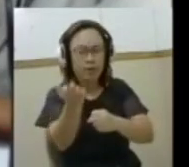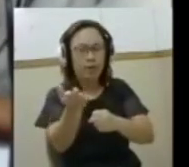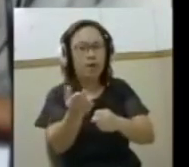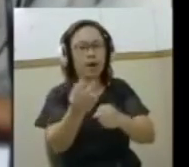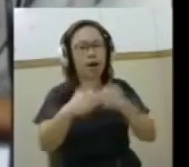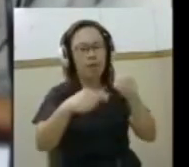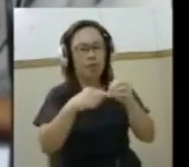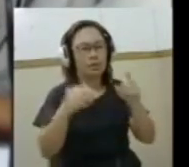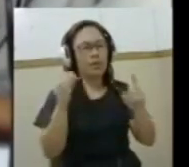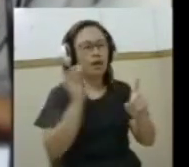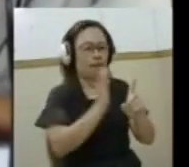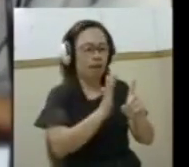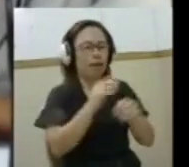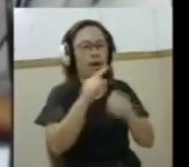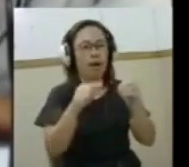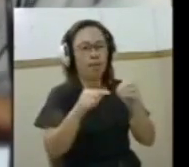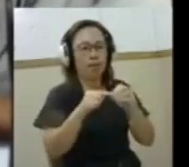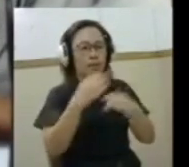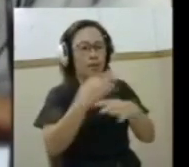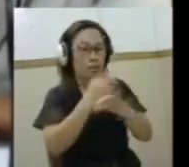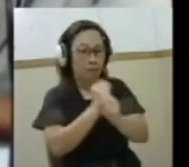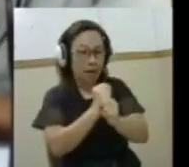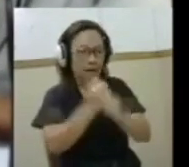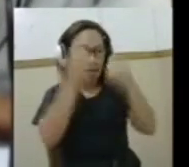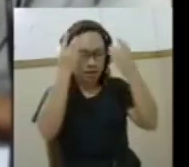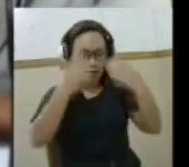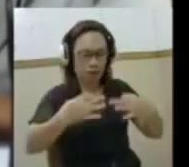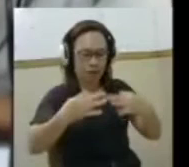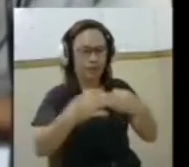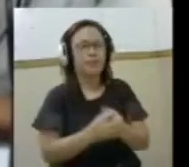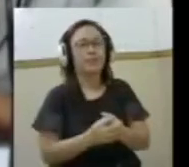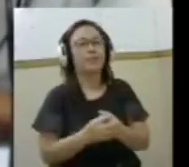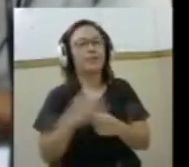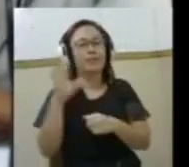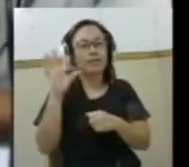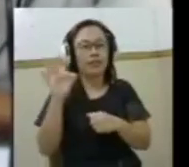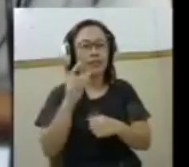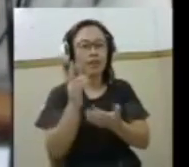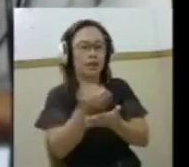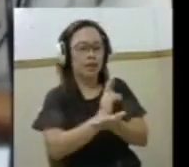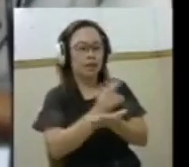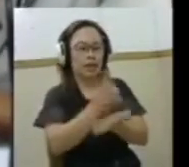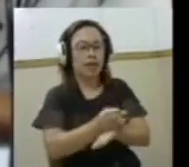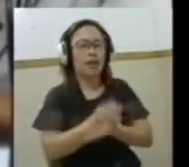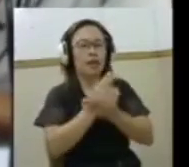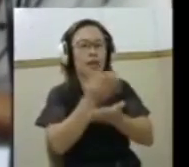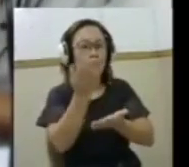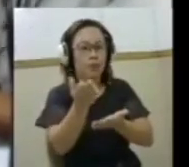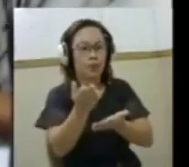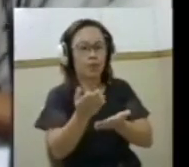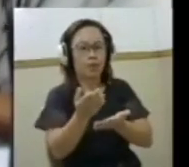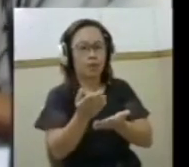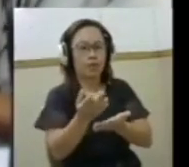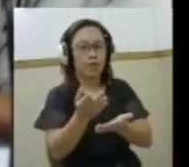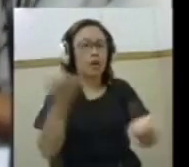attack and an informed decision. Yes. So number 9, research helps you reach people.